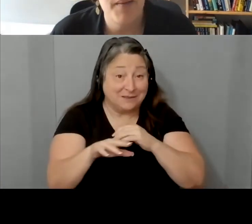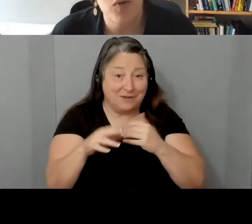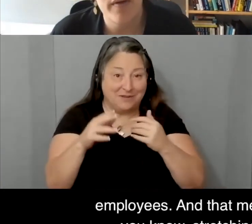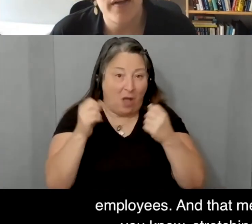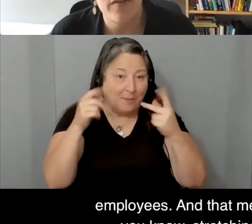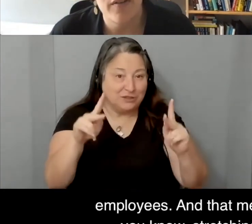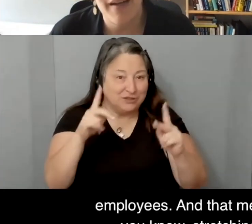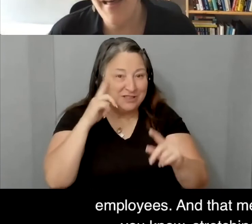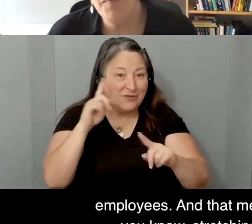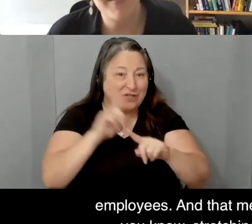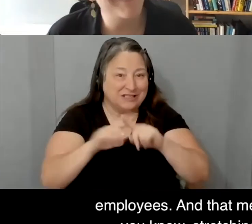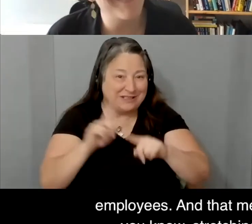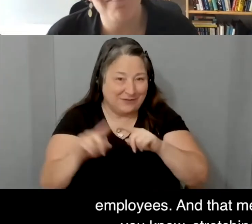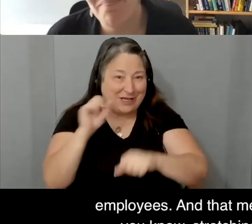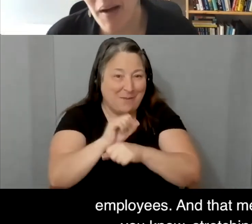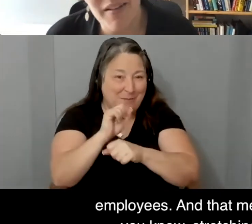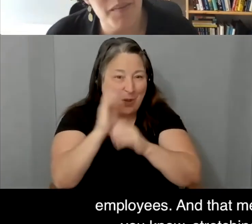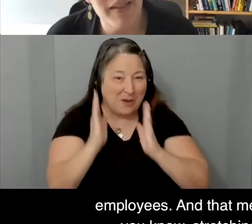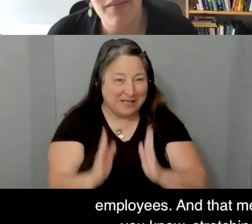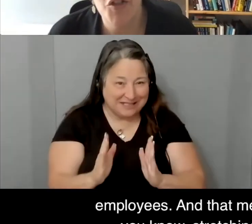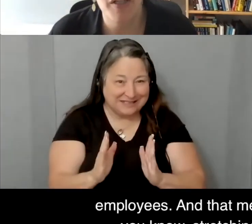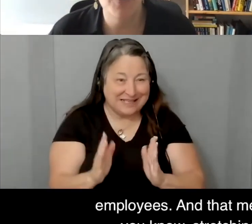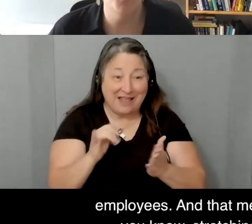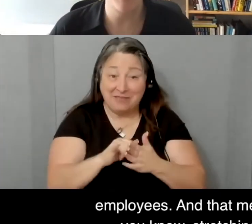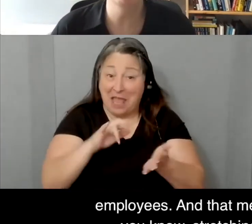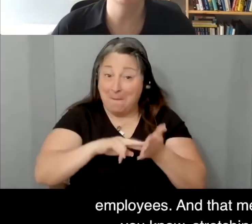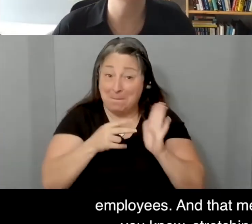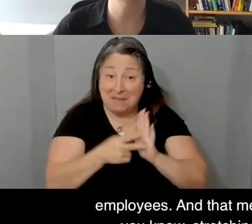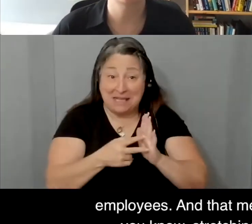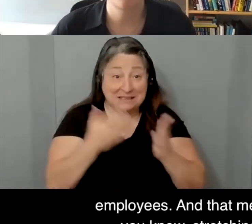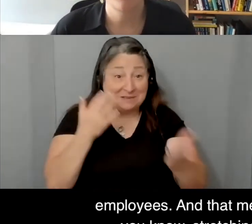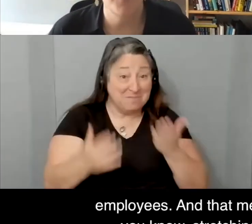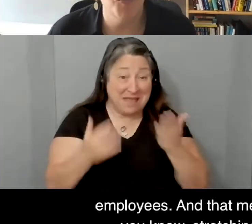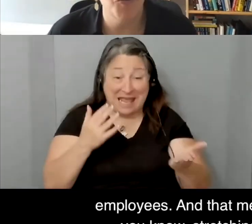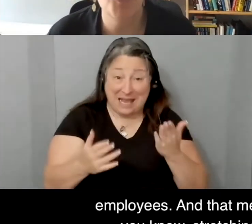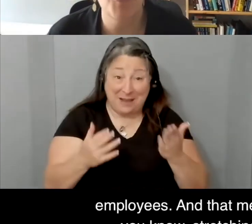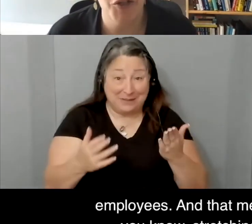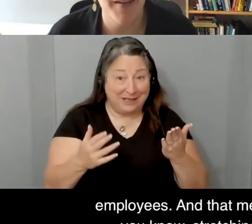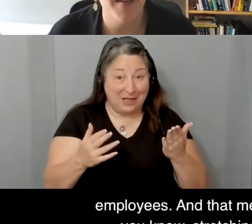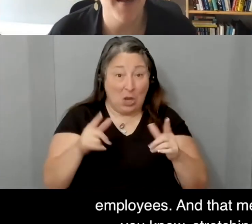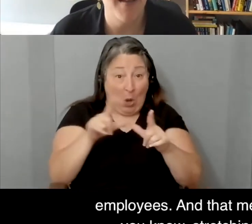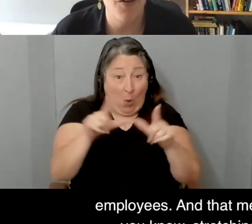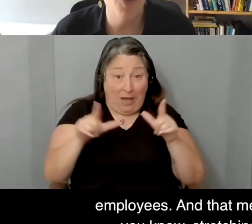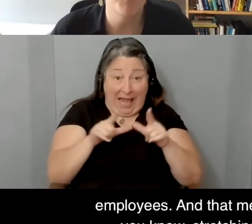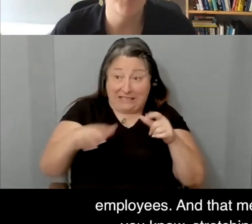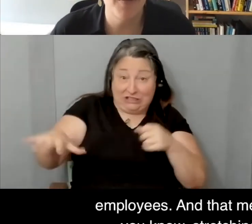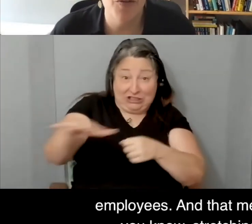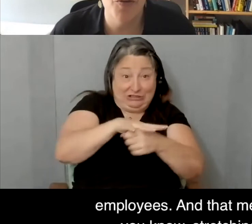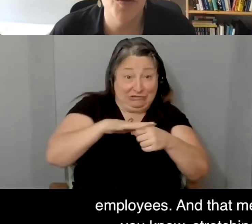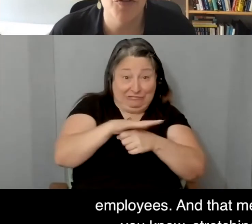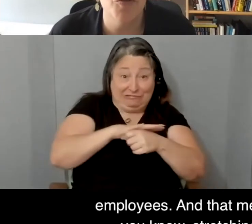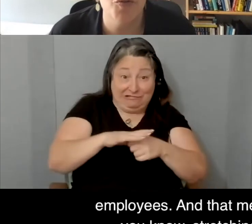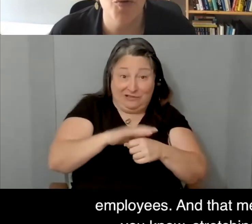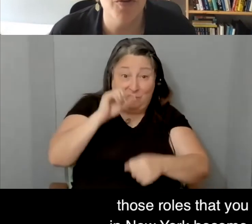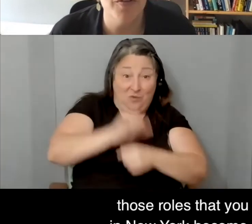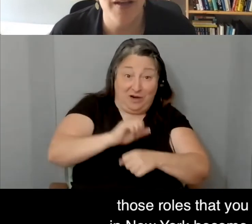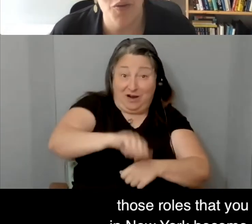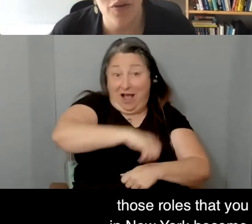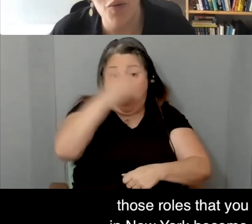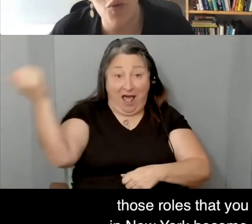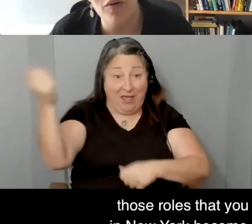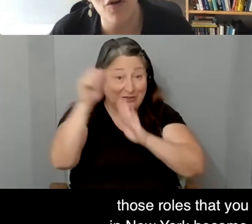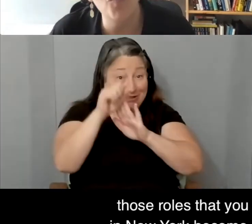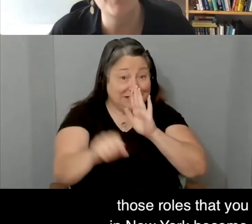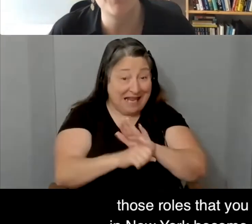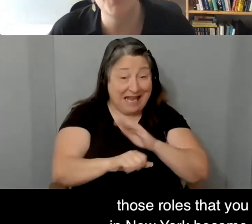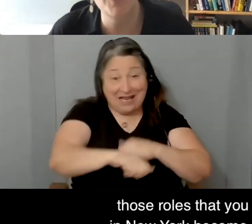different employees. And that means possibly even geographic stretching, and all of a sudden those roles